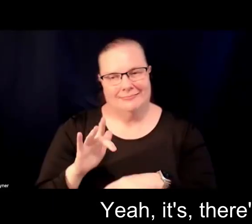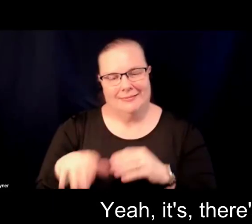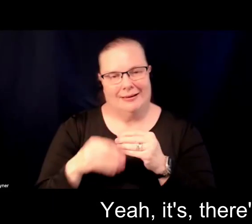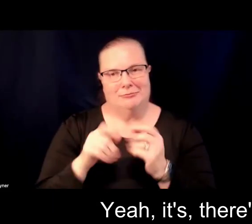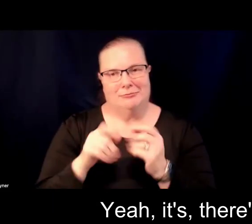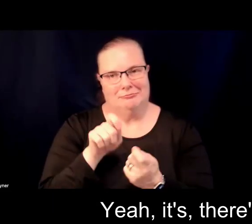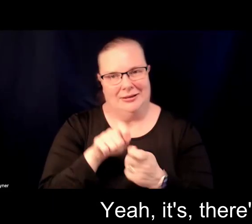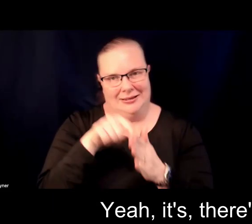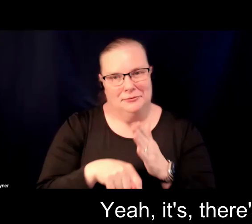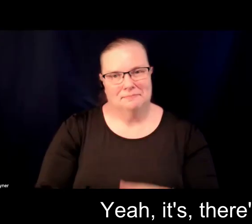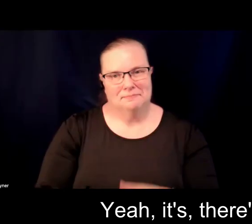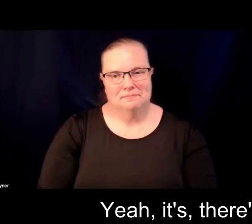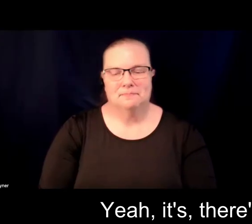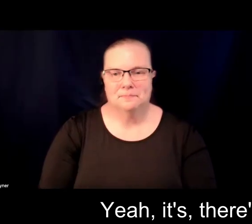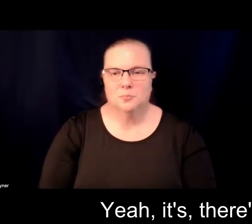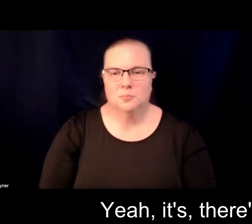Yeah,